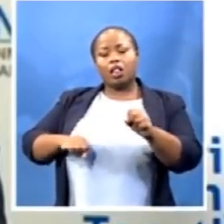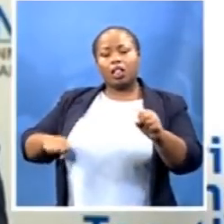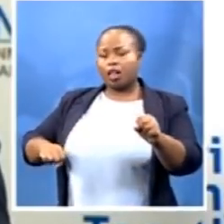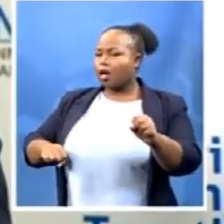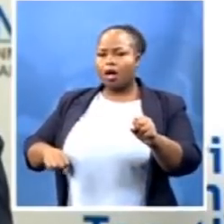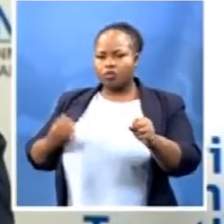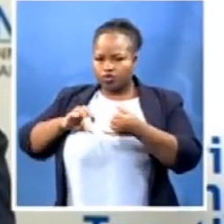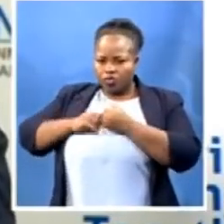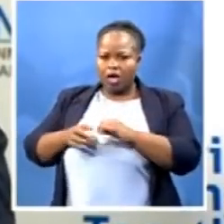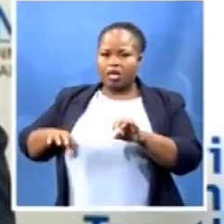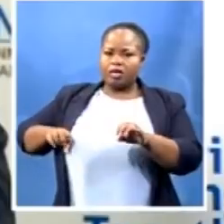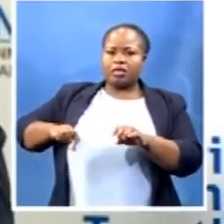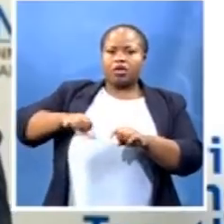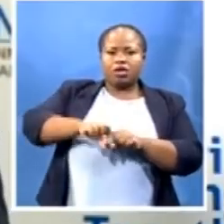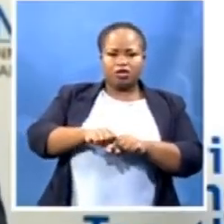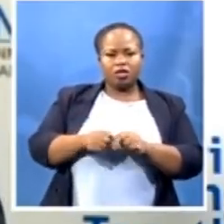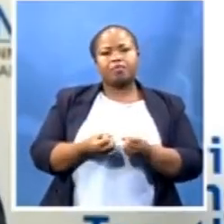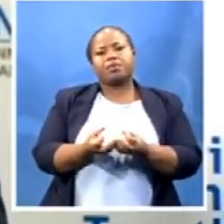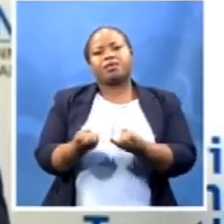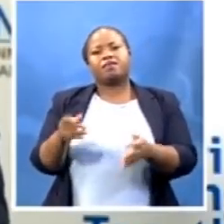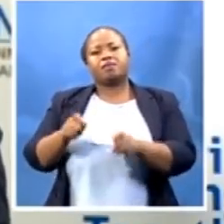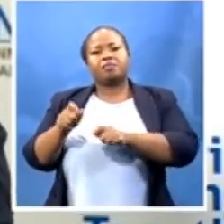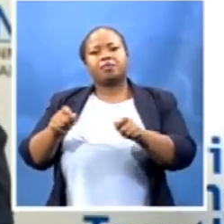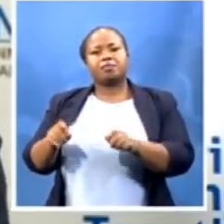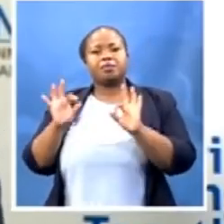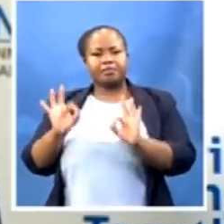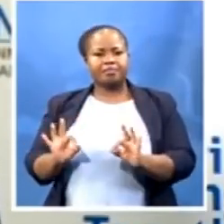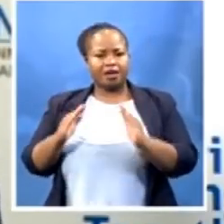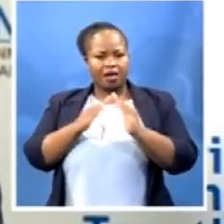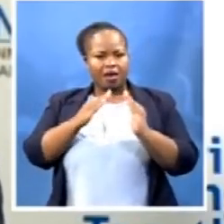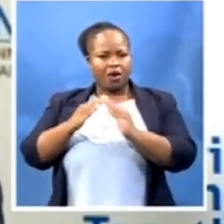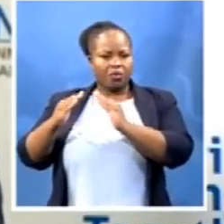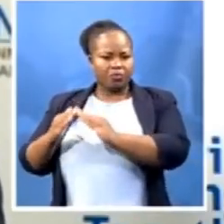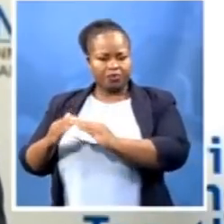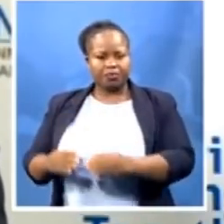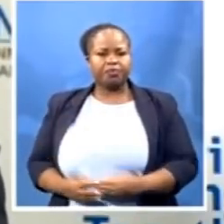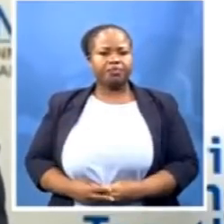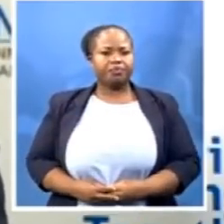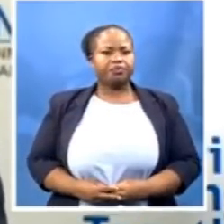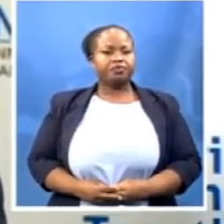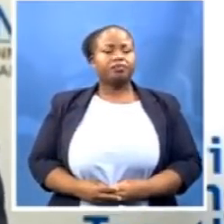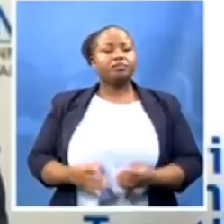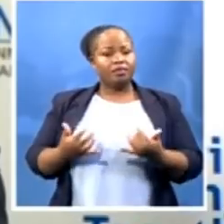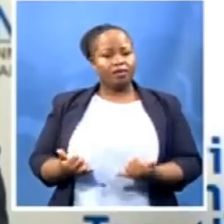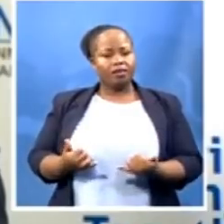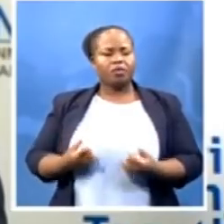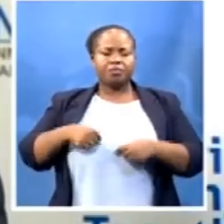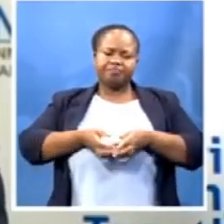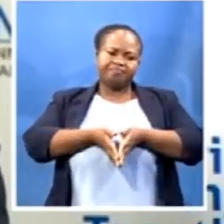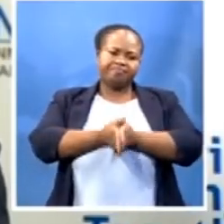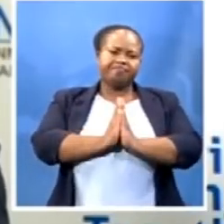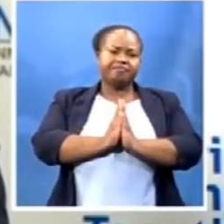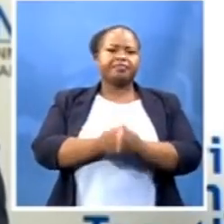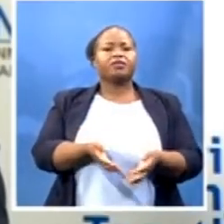our people as the ultimate measure in dealing with the issue. So we urge communities to work with law enforcement